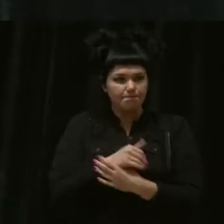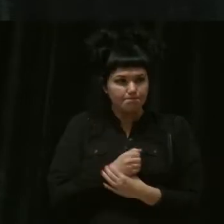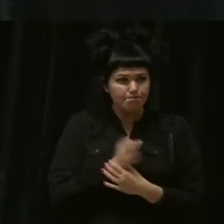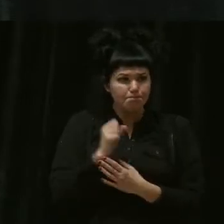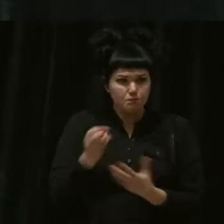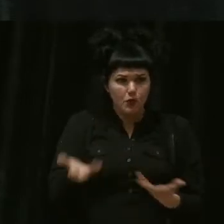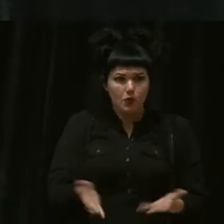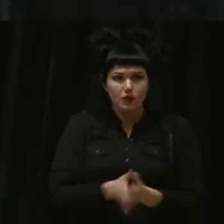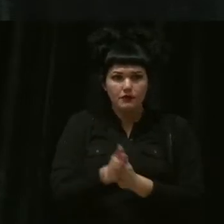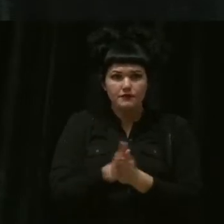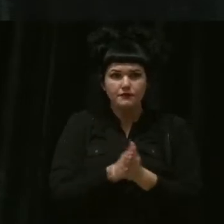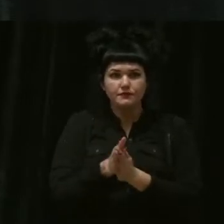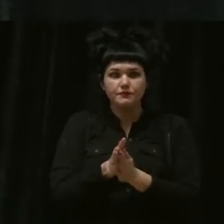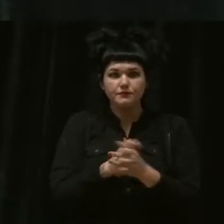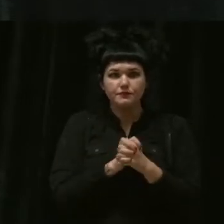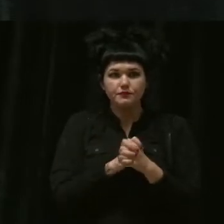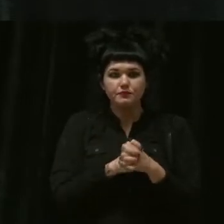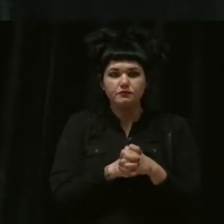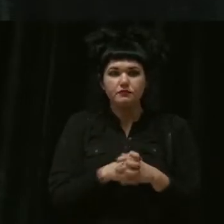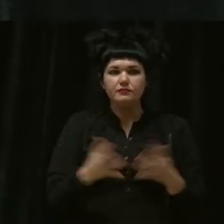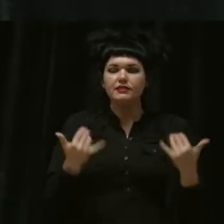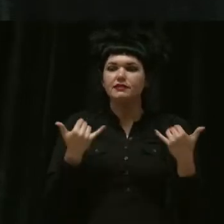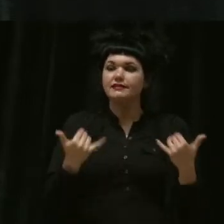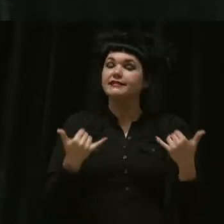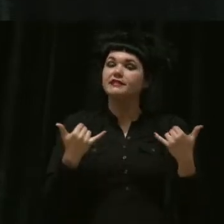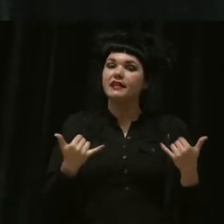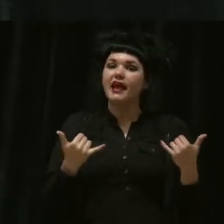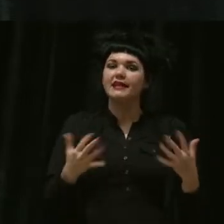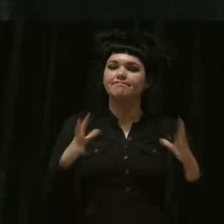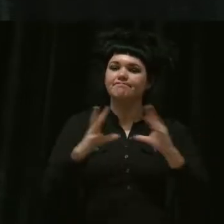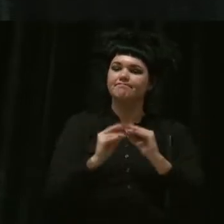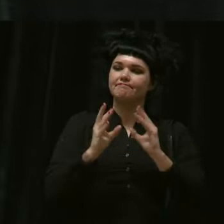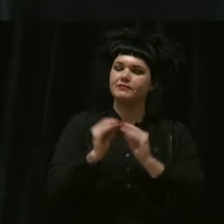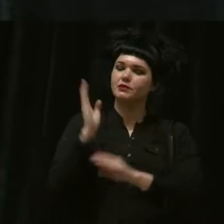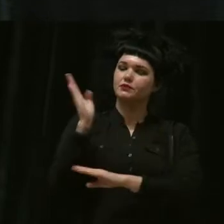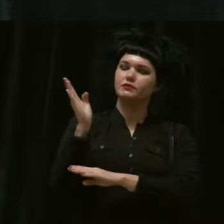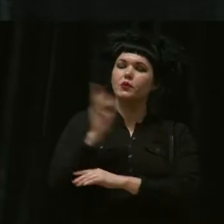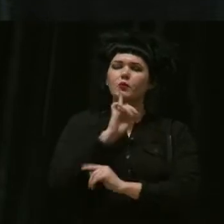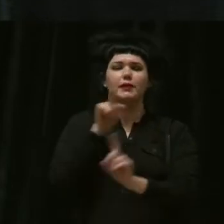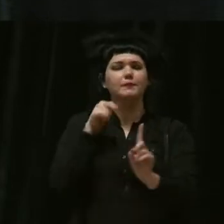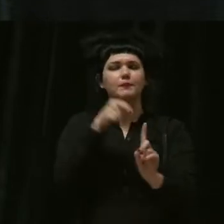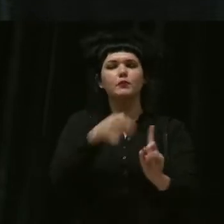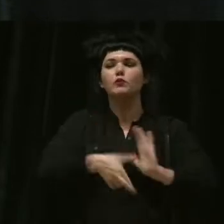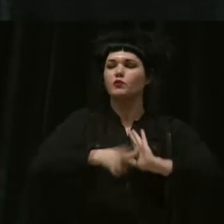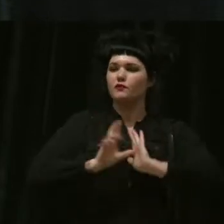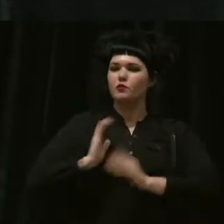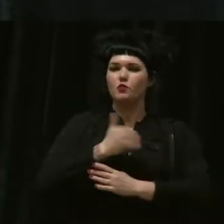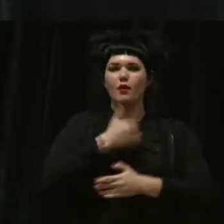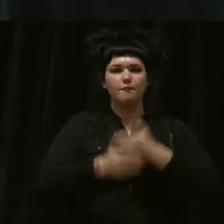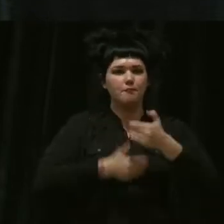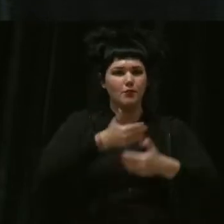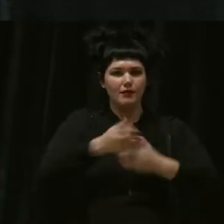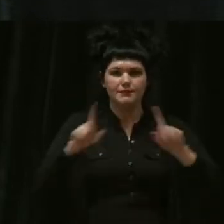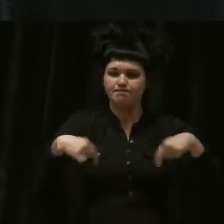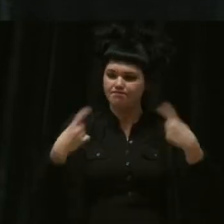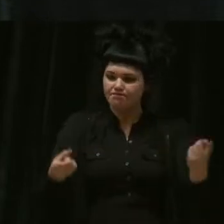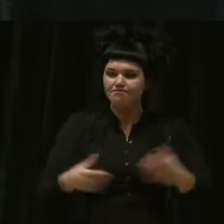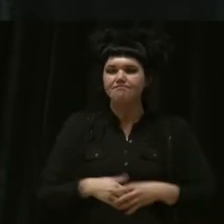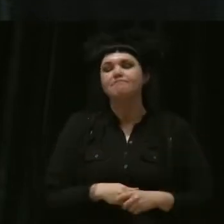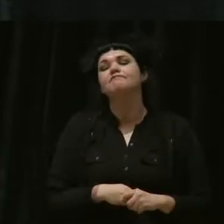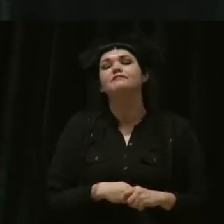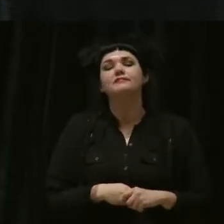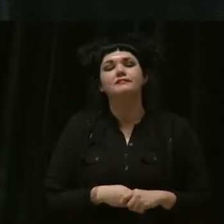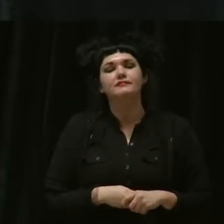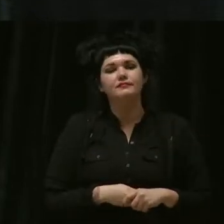So today's session is really about reviewing the progress that has been made so far in